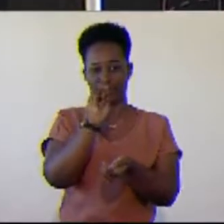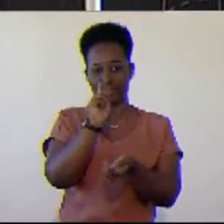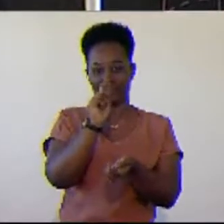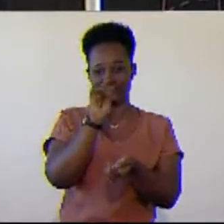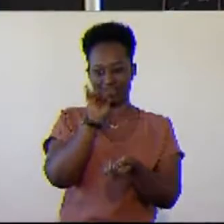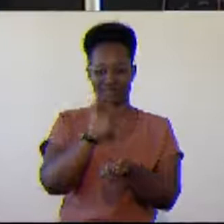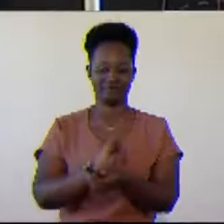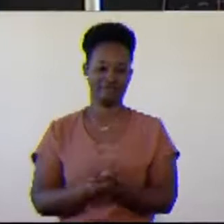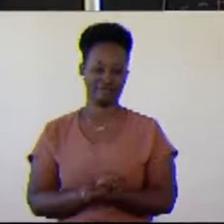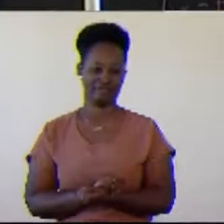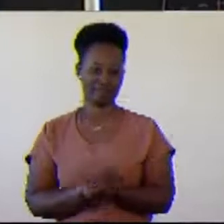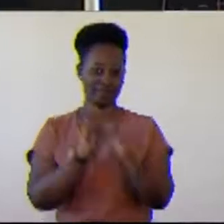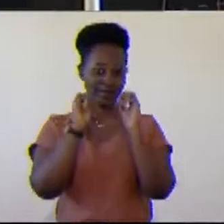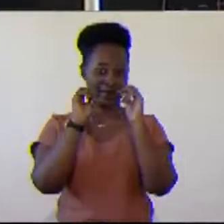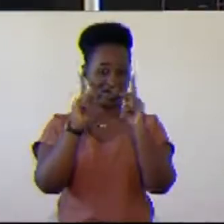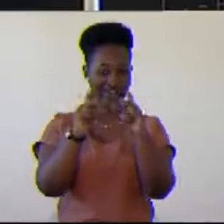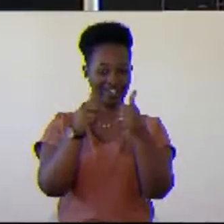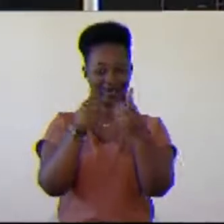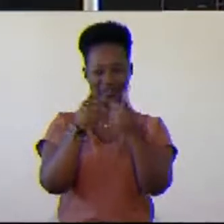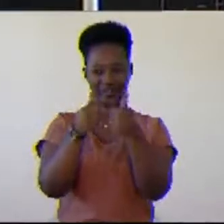Okay? Great.